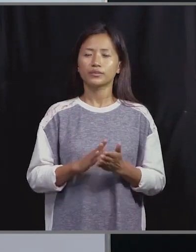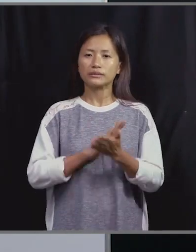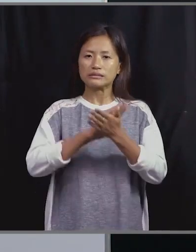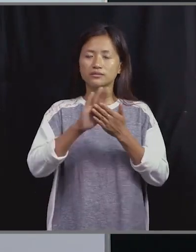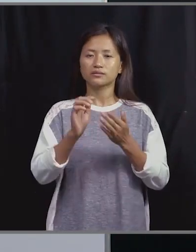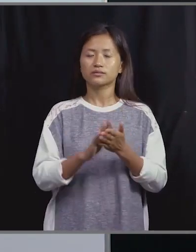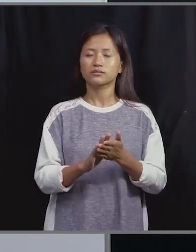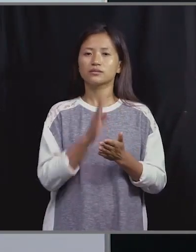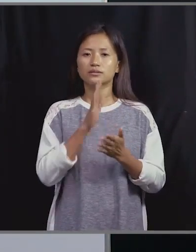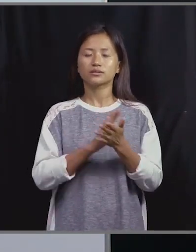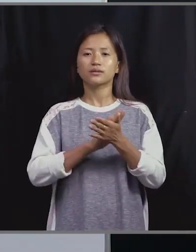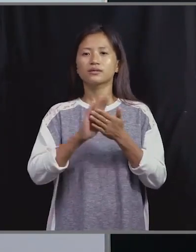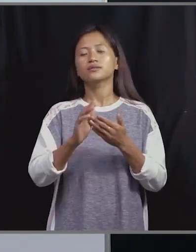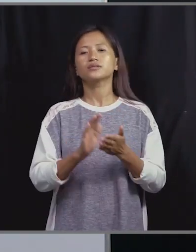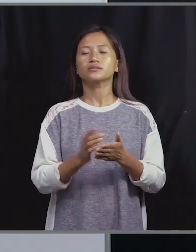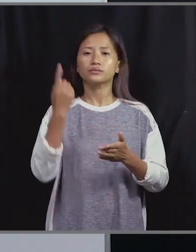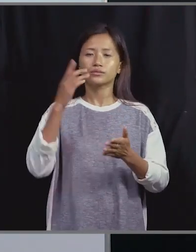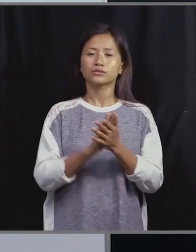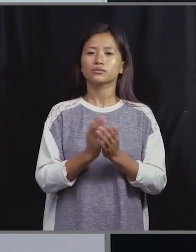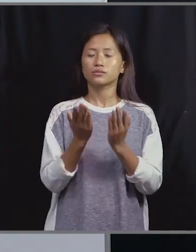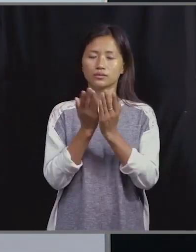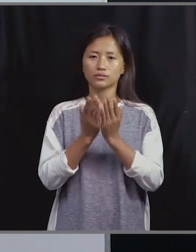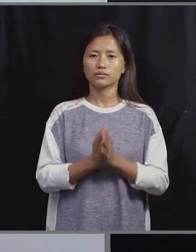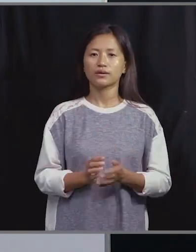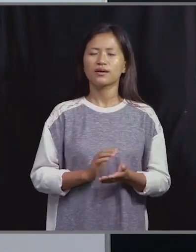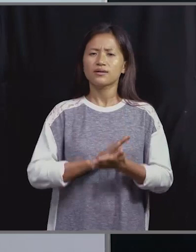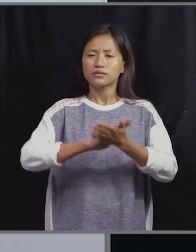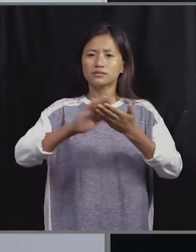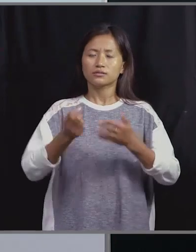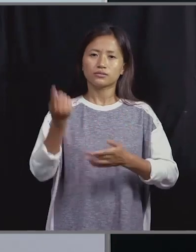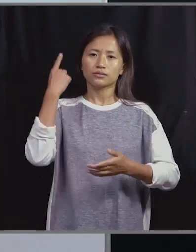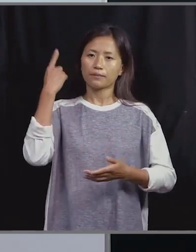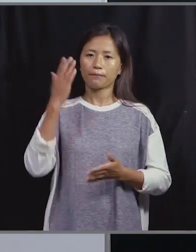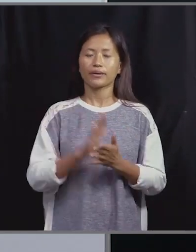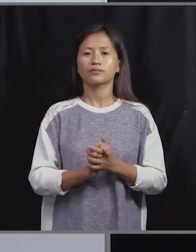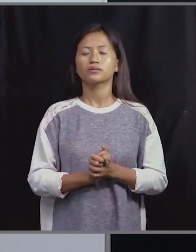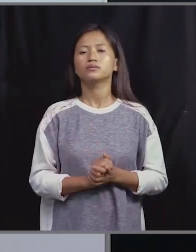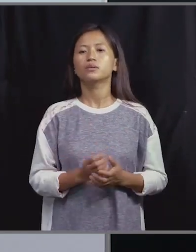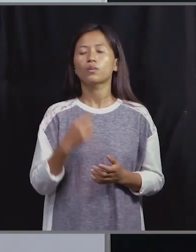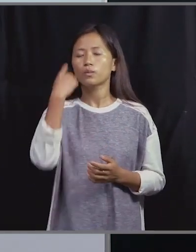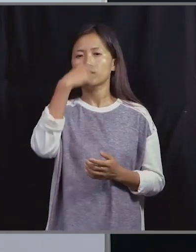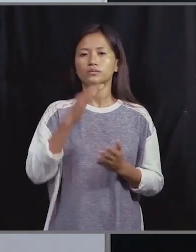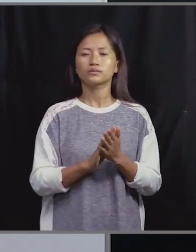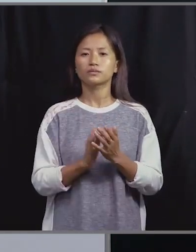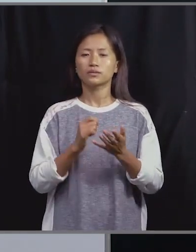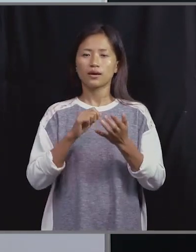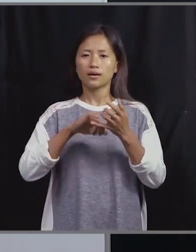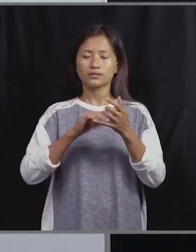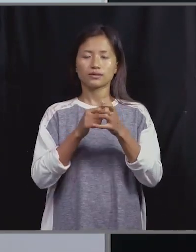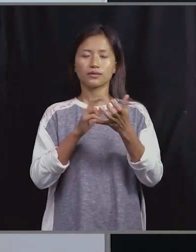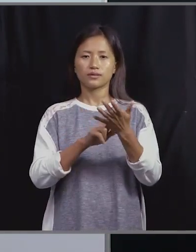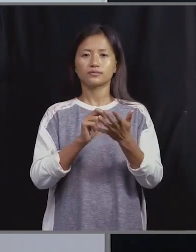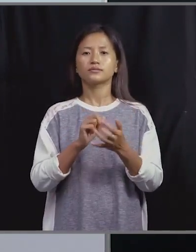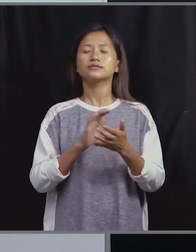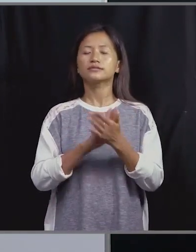student, it is very important for us to know the historical background of who the Santals were or who